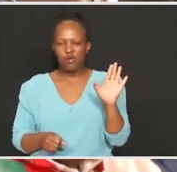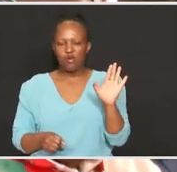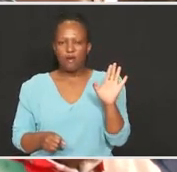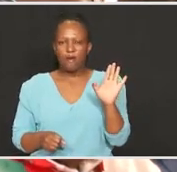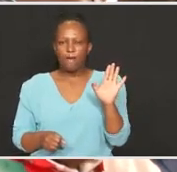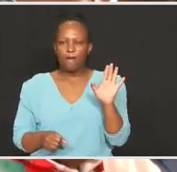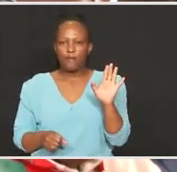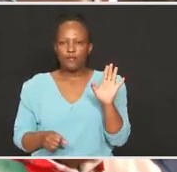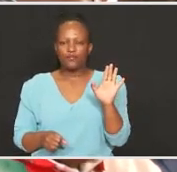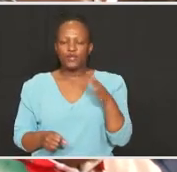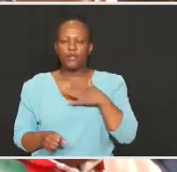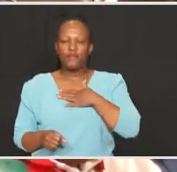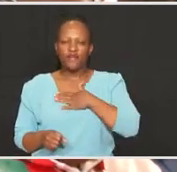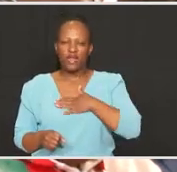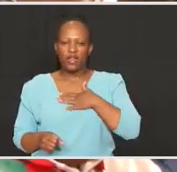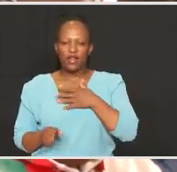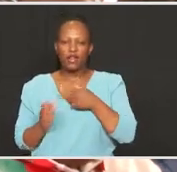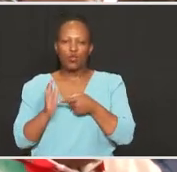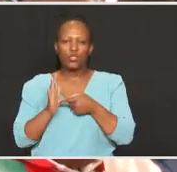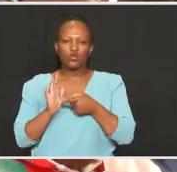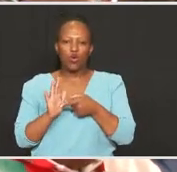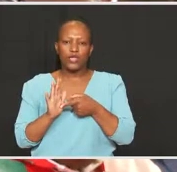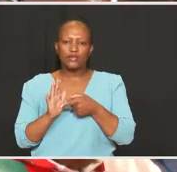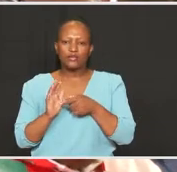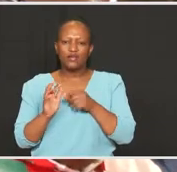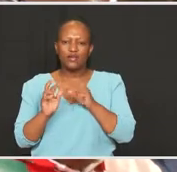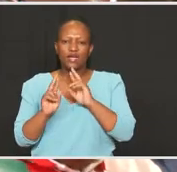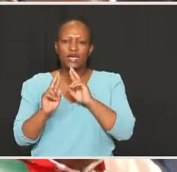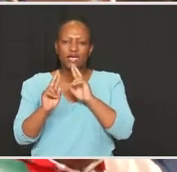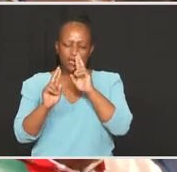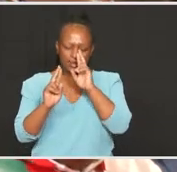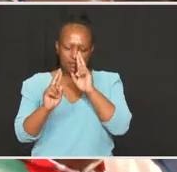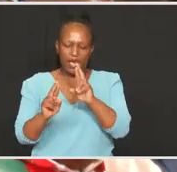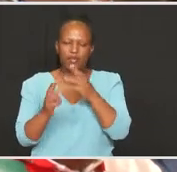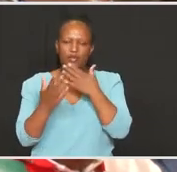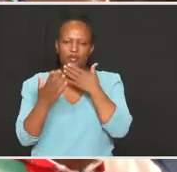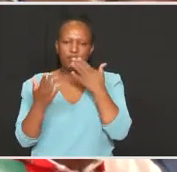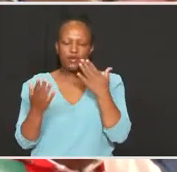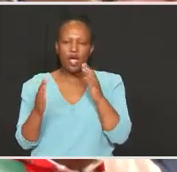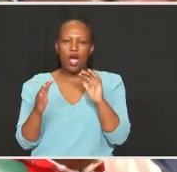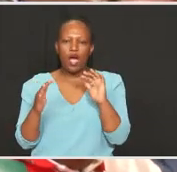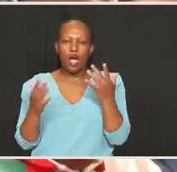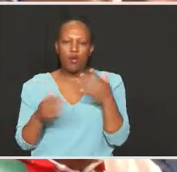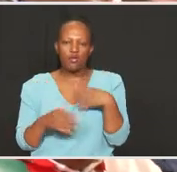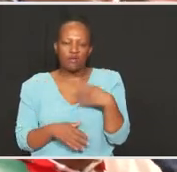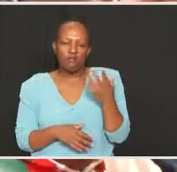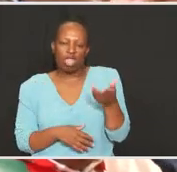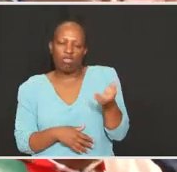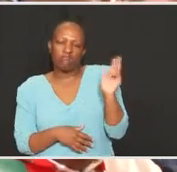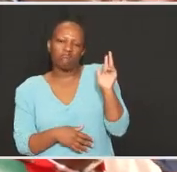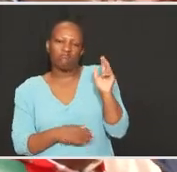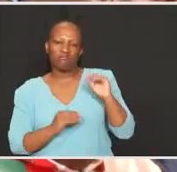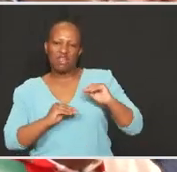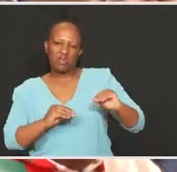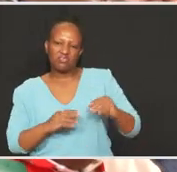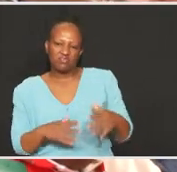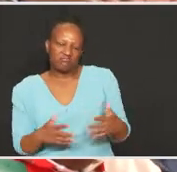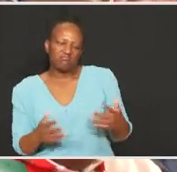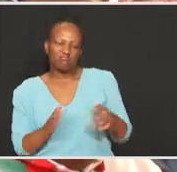um showing um disrespect and how we can disregard education